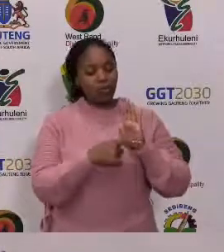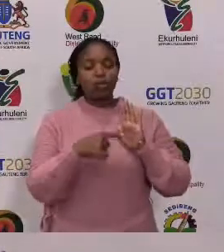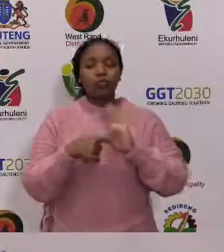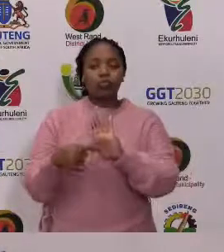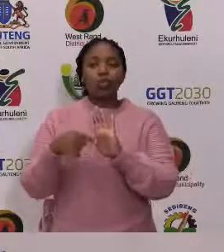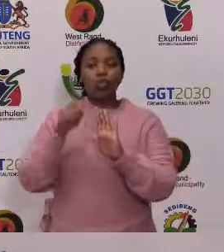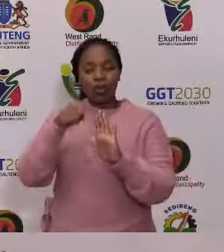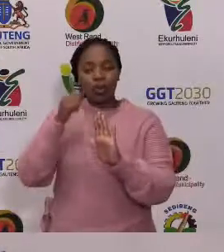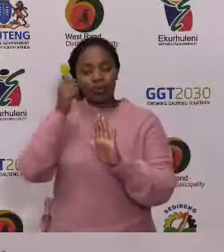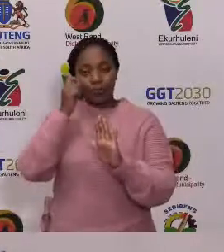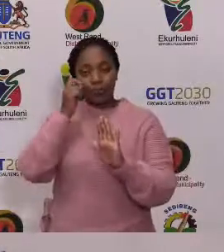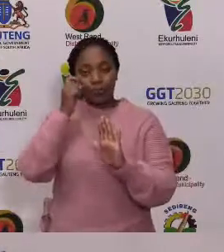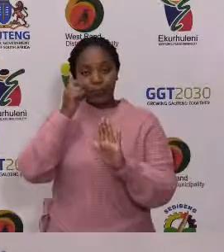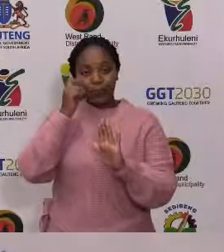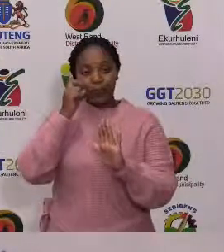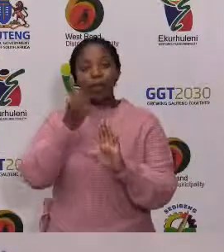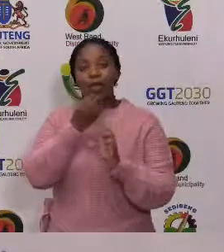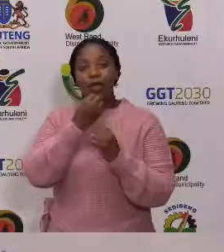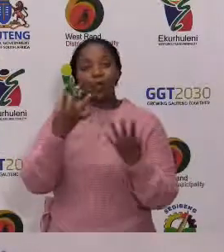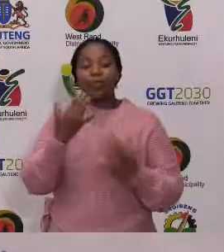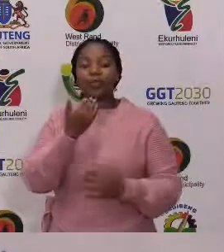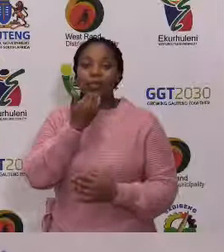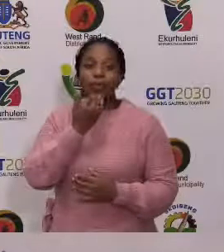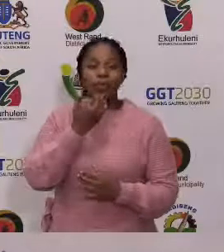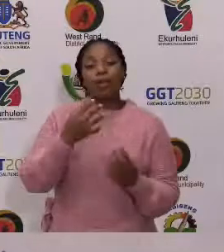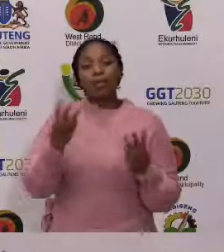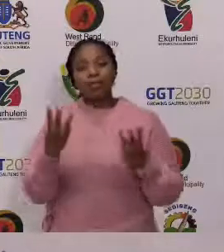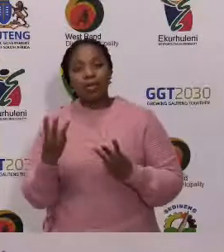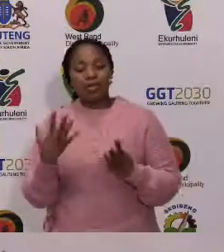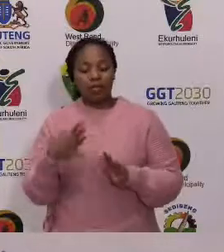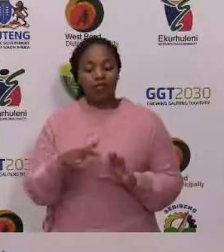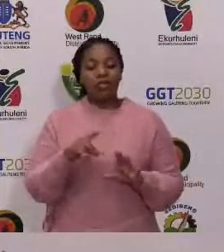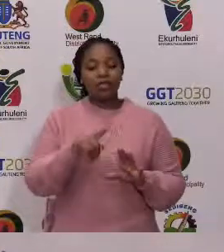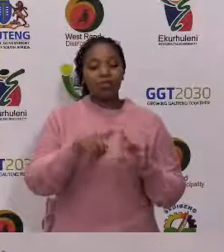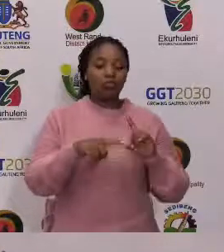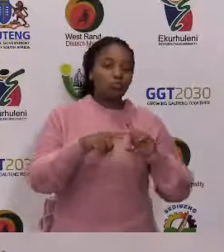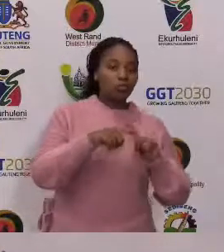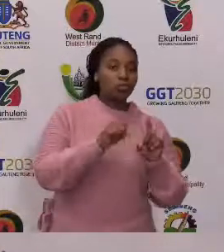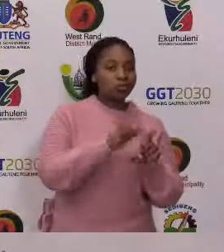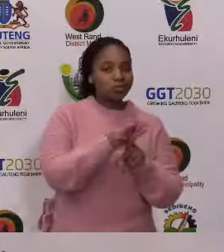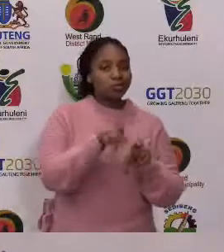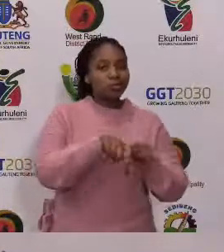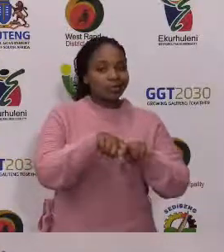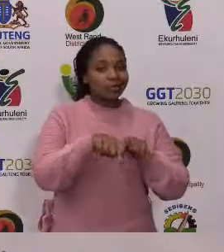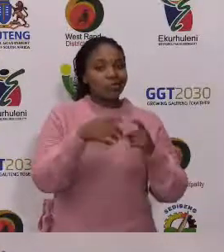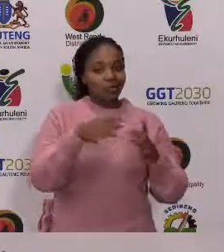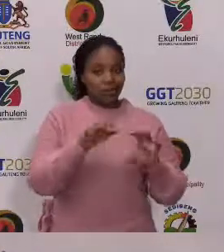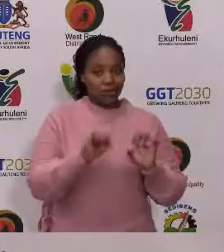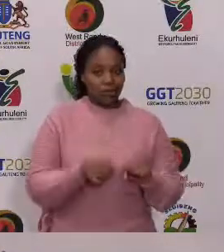be targeted first when doing the vaccination rollout. So that would be at least a prudent thing to do.